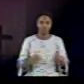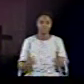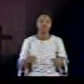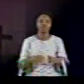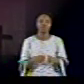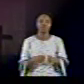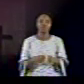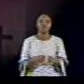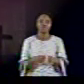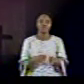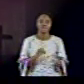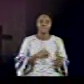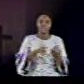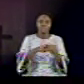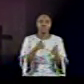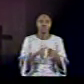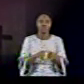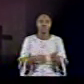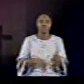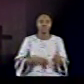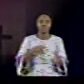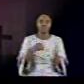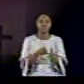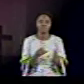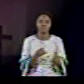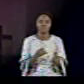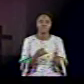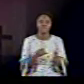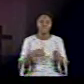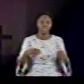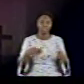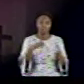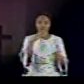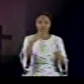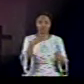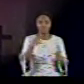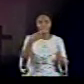i begin to feel it all over my body